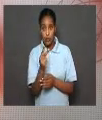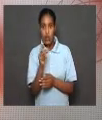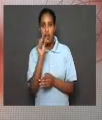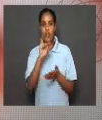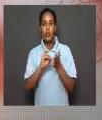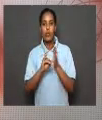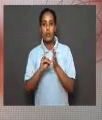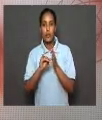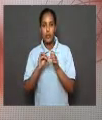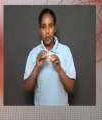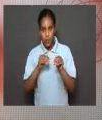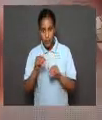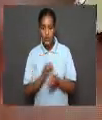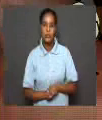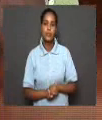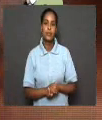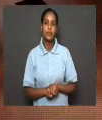you in a few moments.